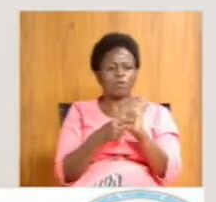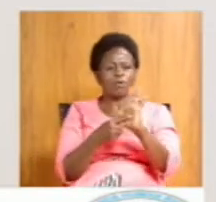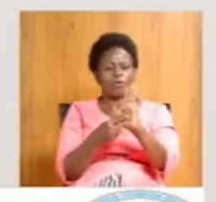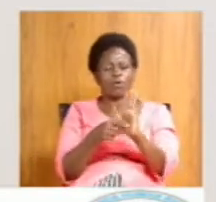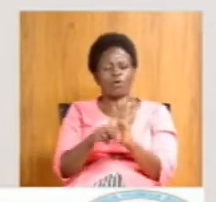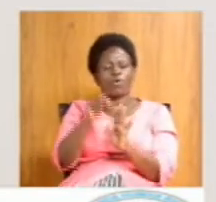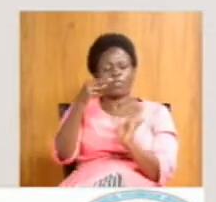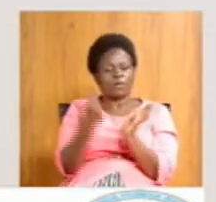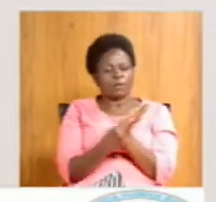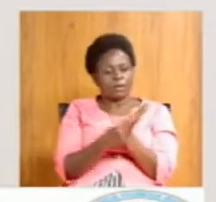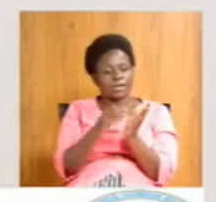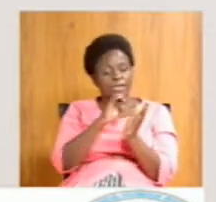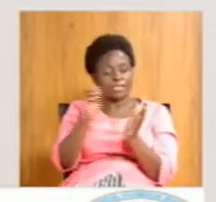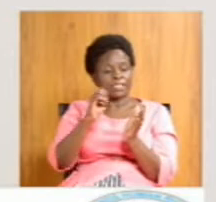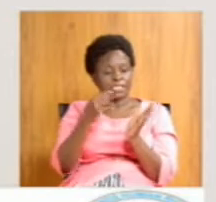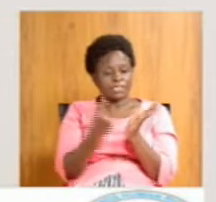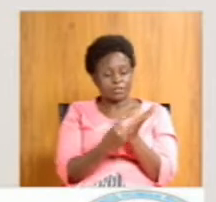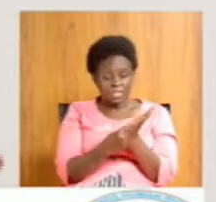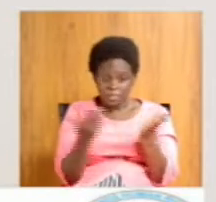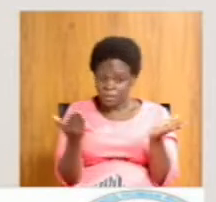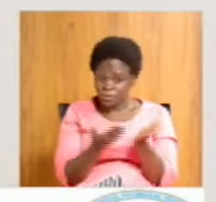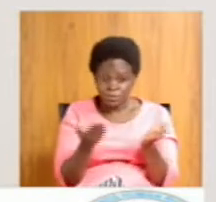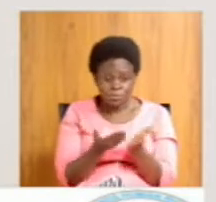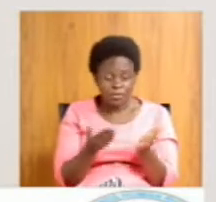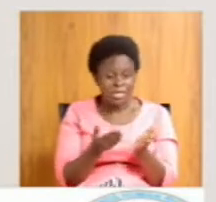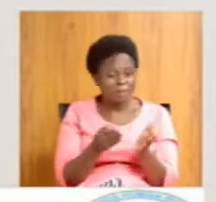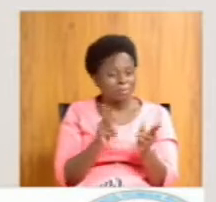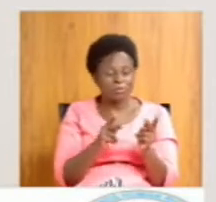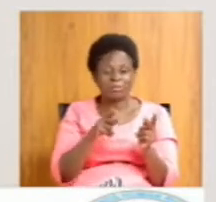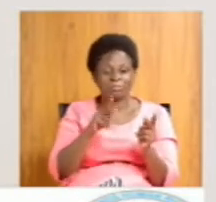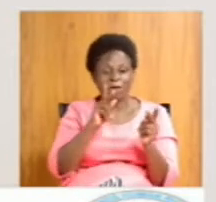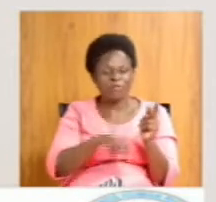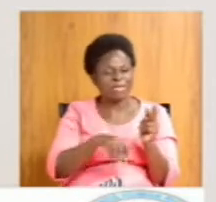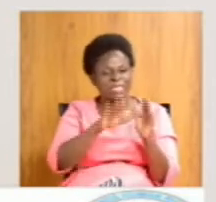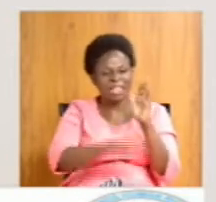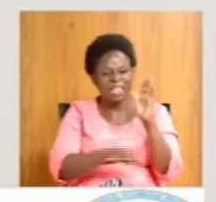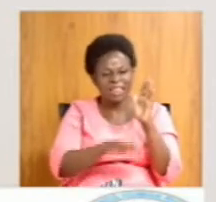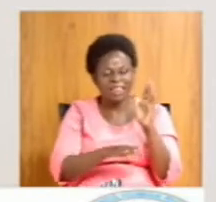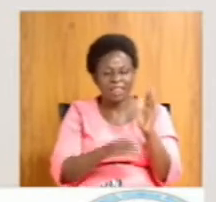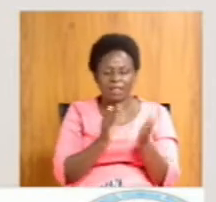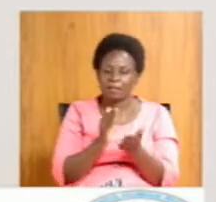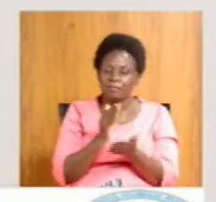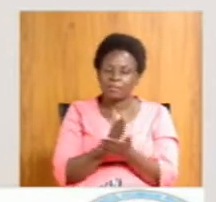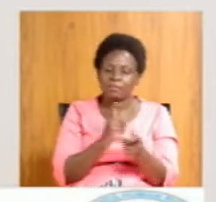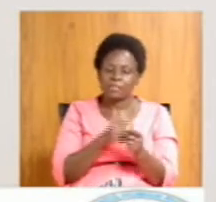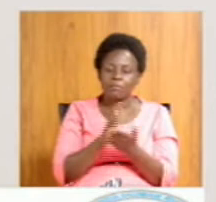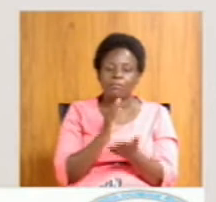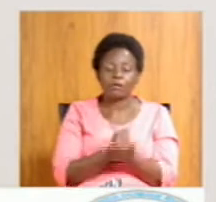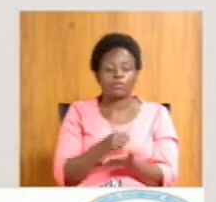northern Uganda eastern Uganda where performance is very low and this is at times because of electricity